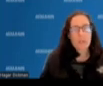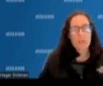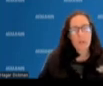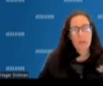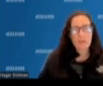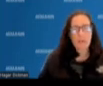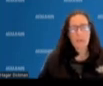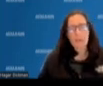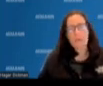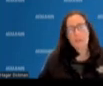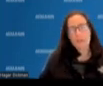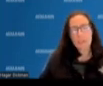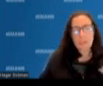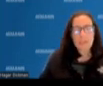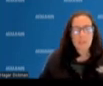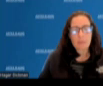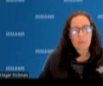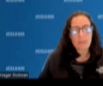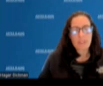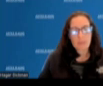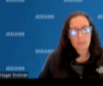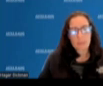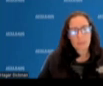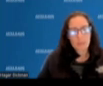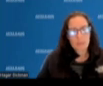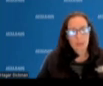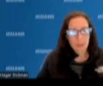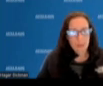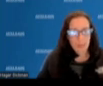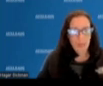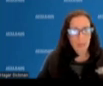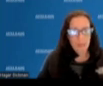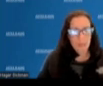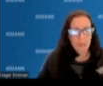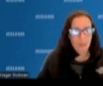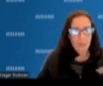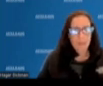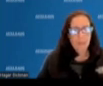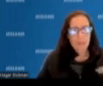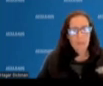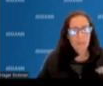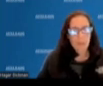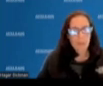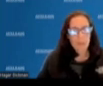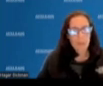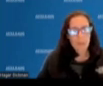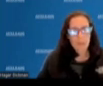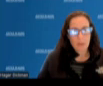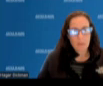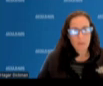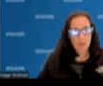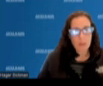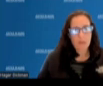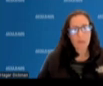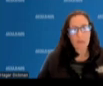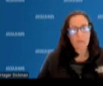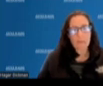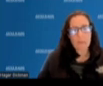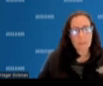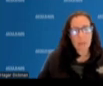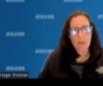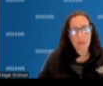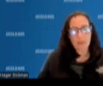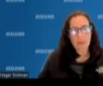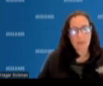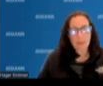So we have 2.3 million older adults and people with disabilities who rely on Medi-Cal. And like we had talked about before,